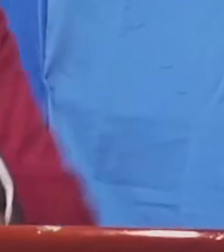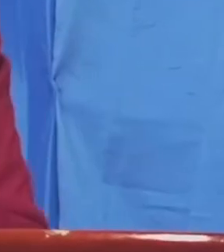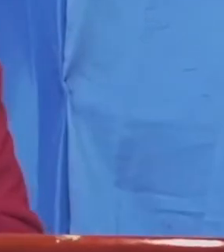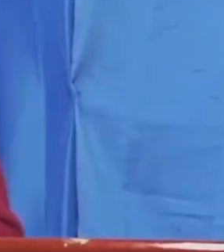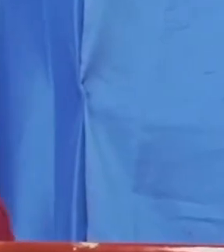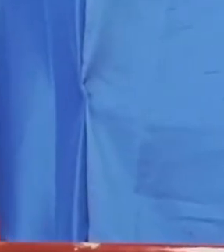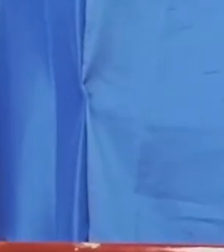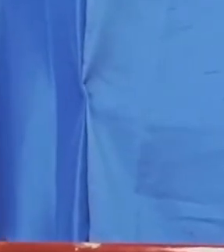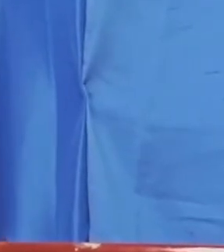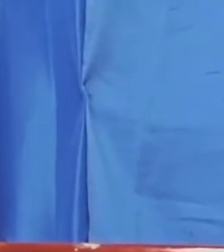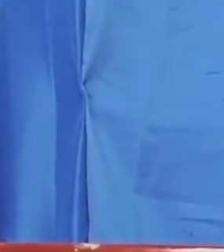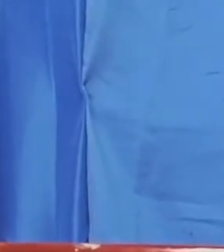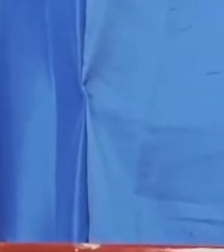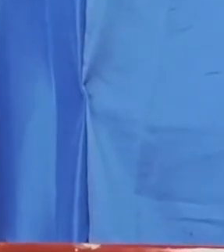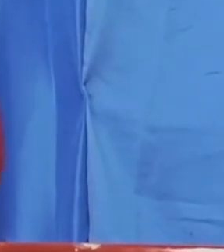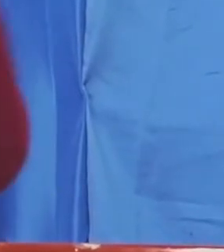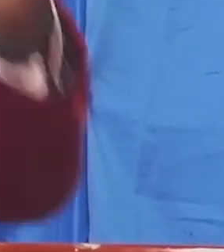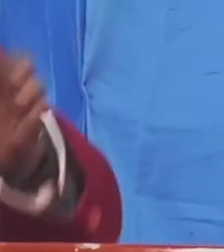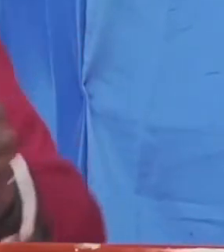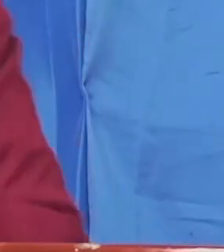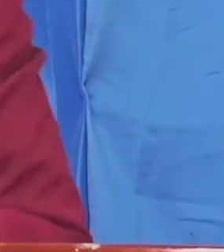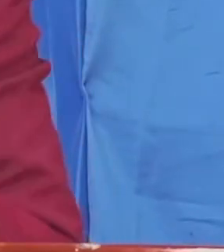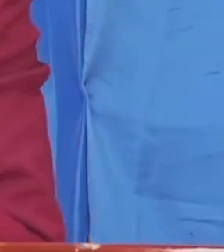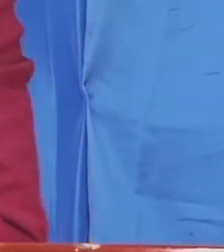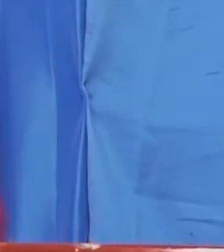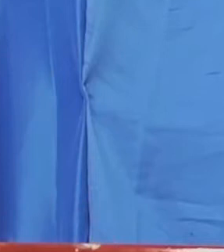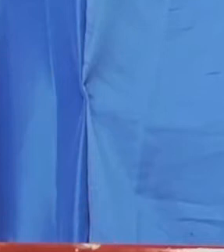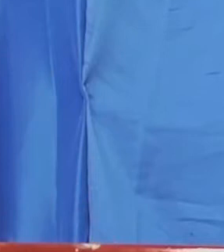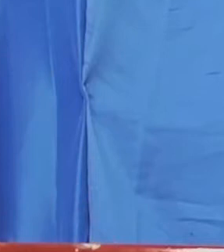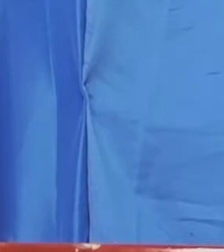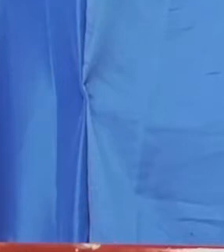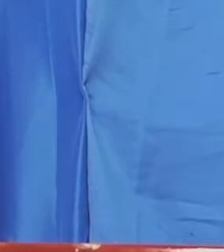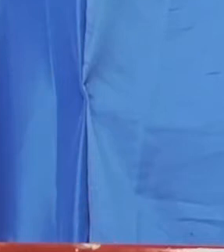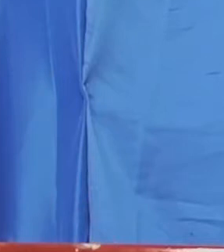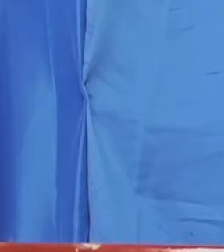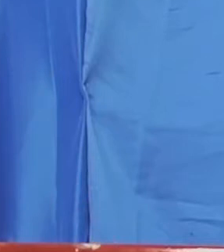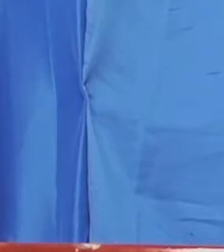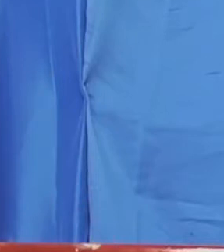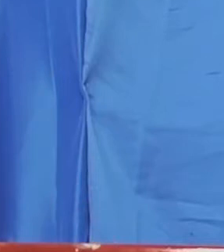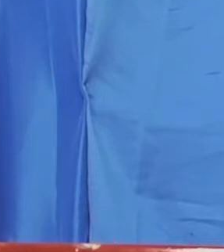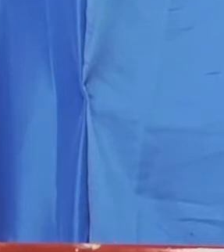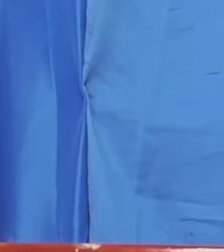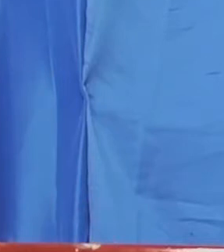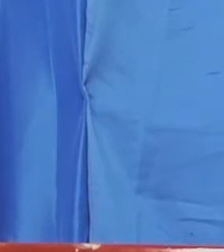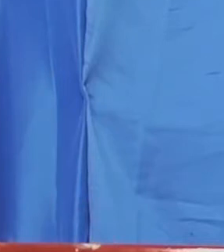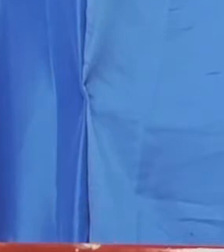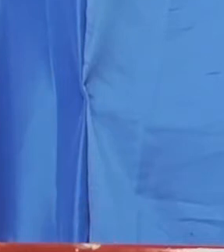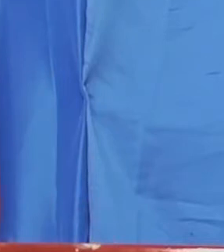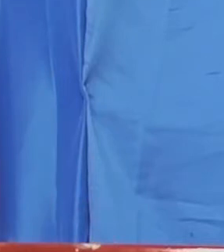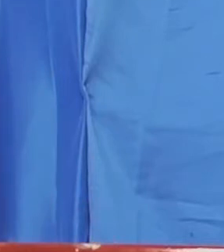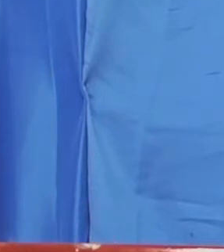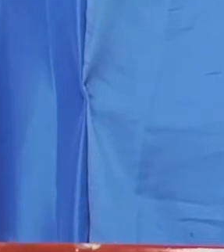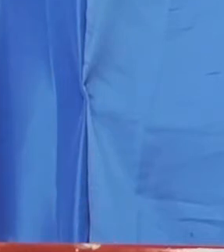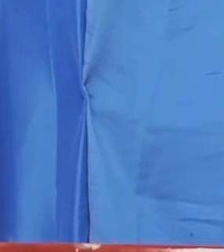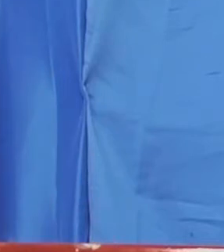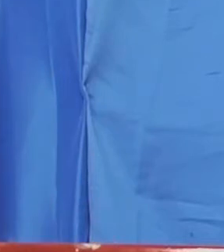them. Go to the prisons, tell them that they'll be free. Go to the crusades and tell people that Christ is coming, and